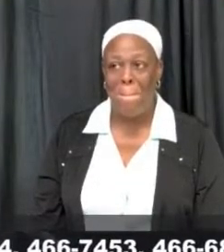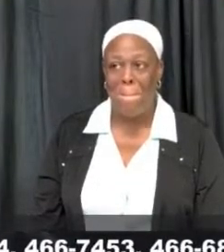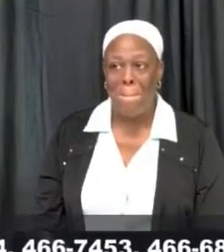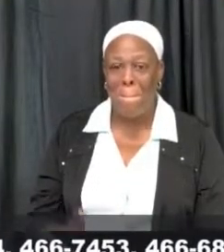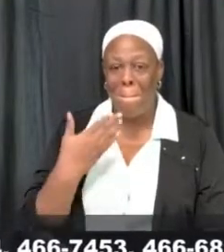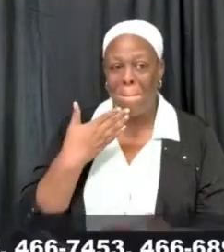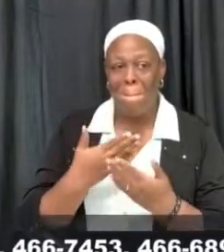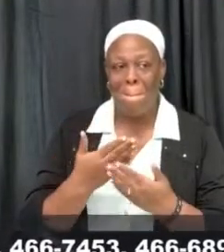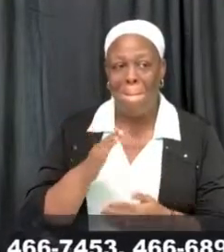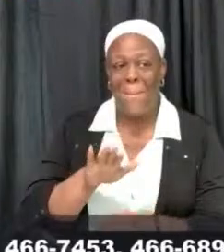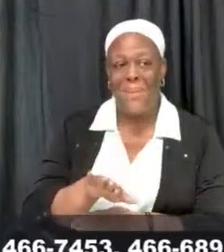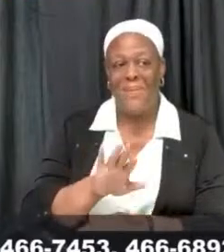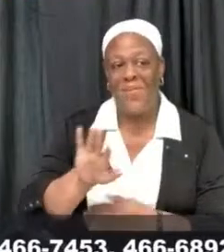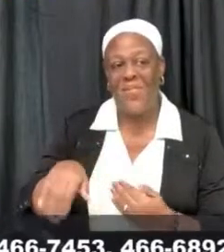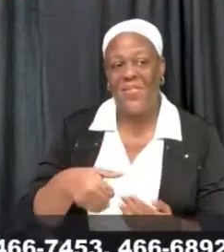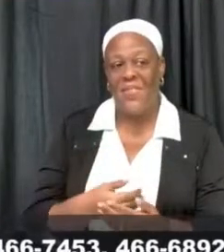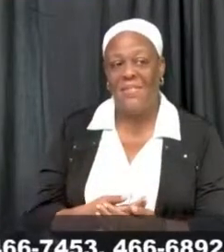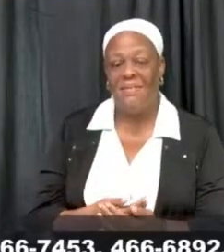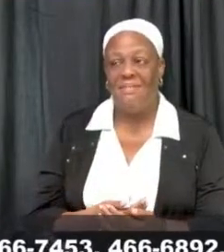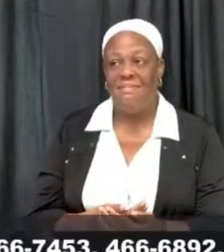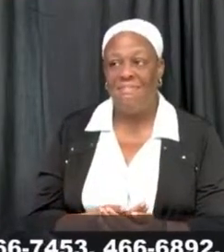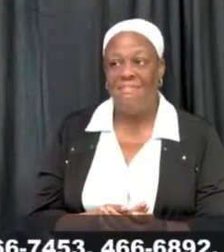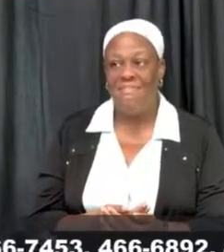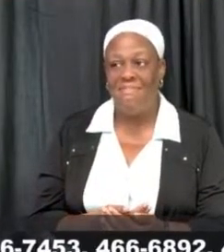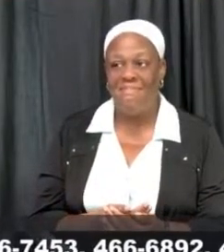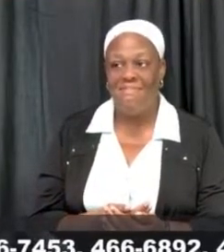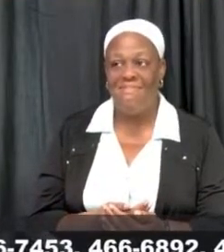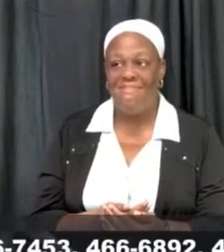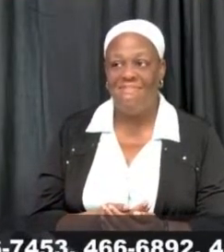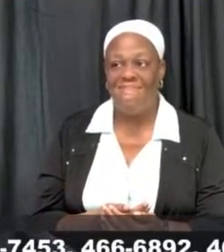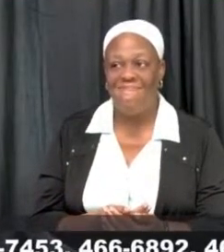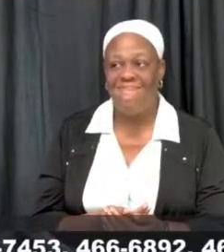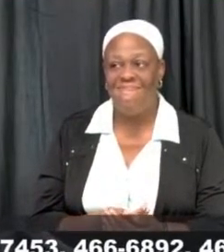Good afternoon, all, and a pleasant good afternoon